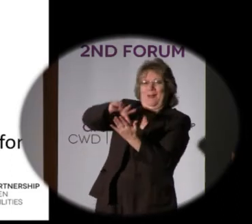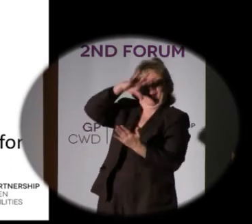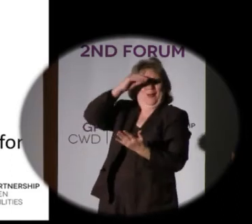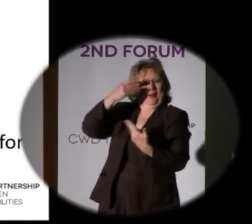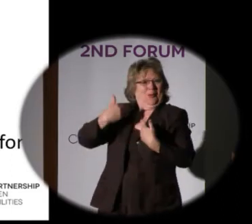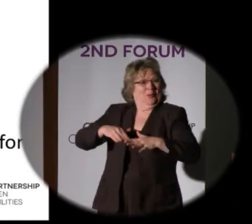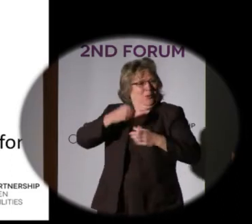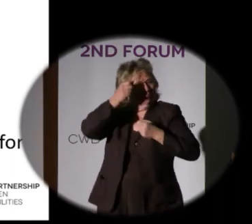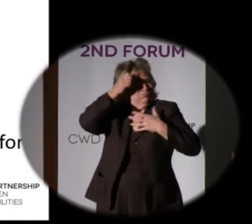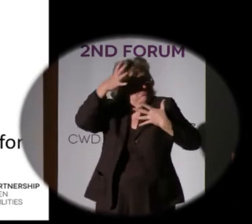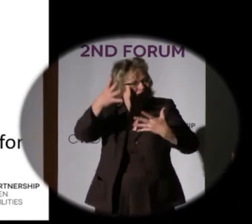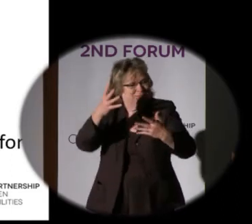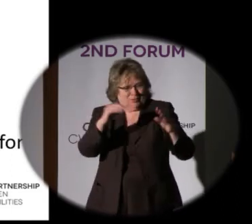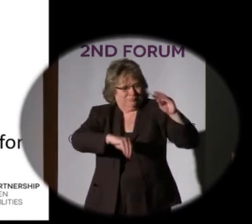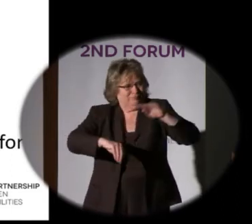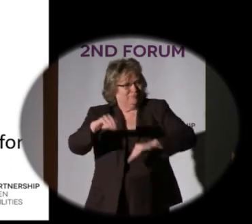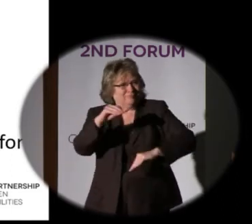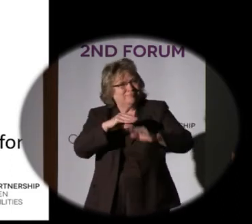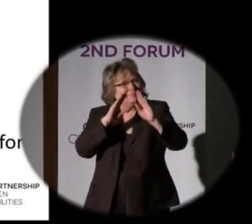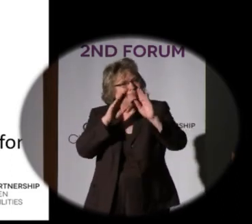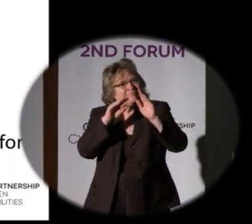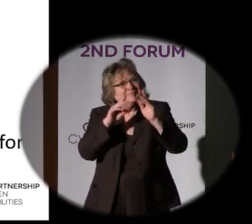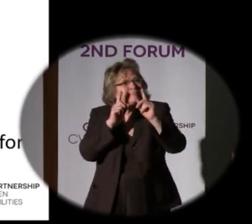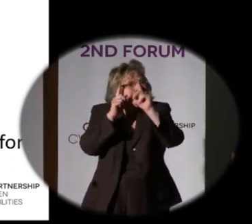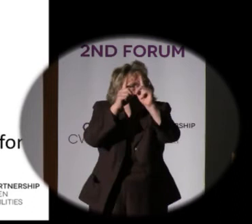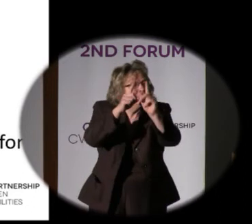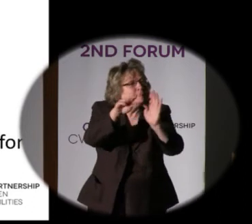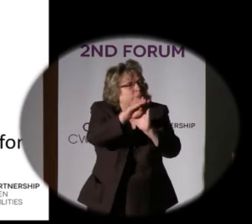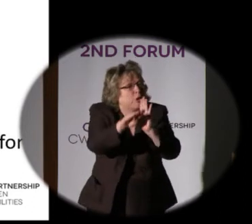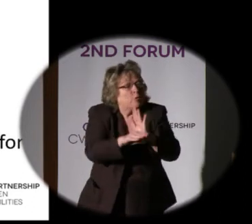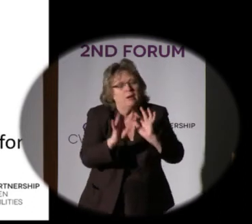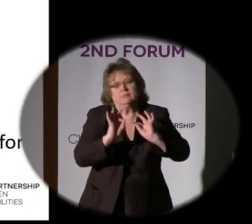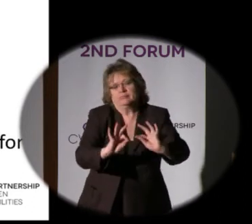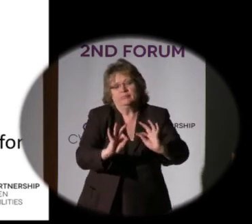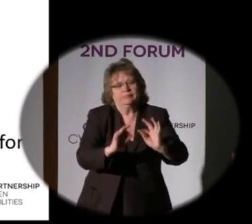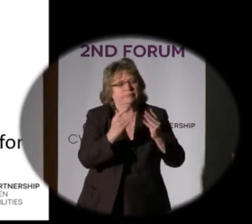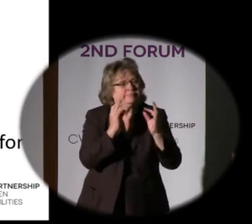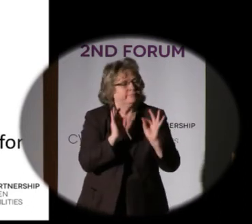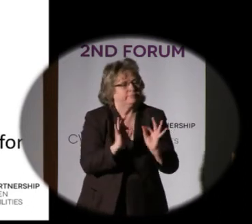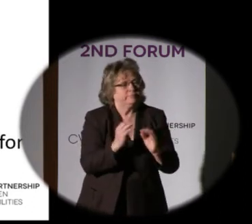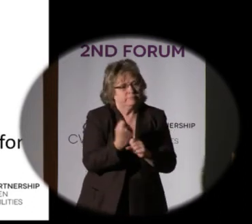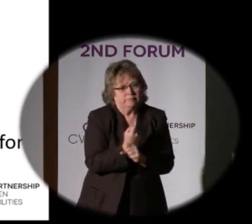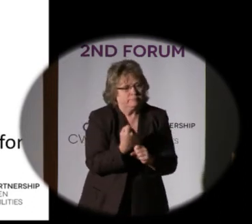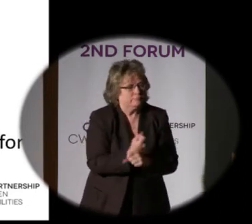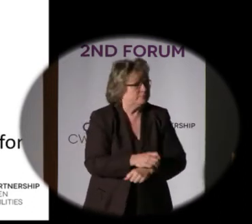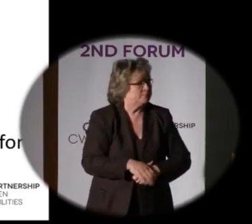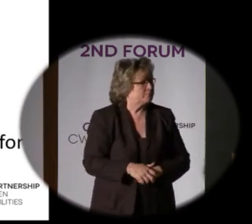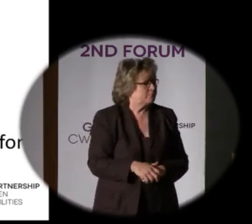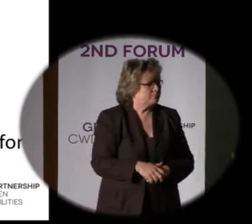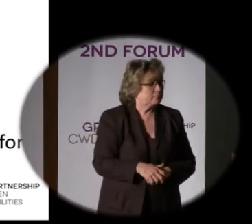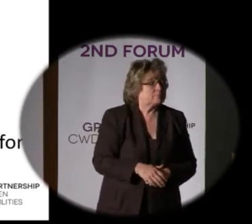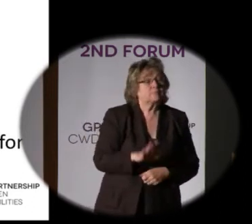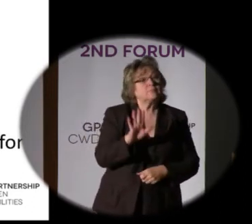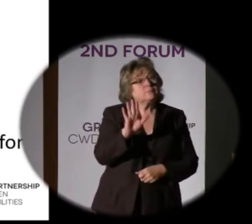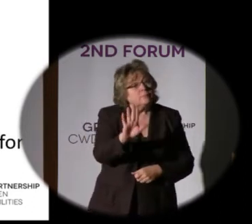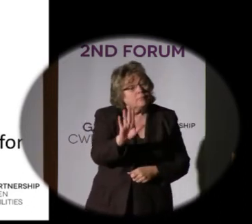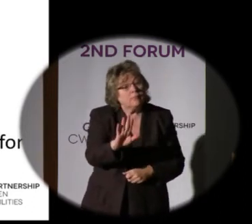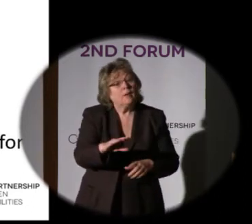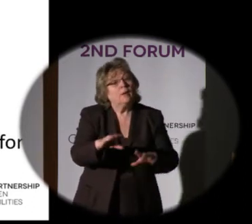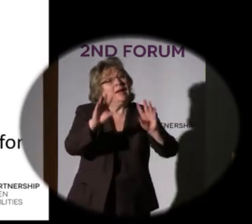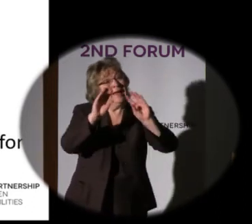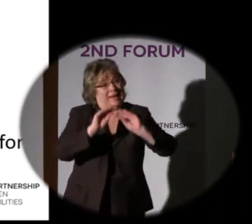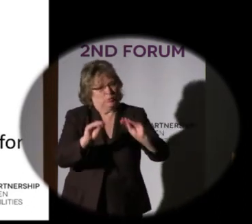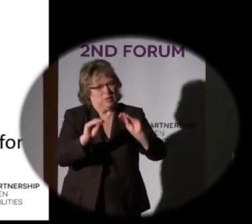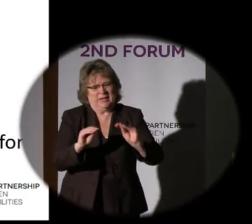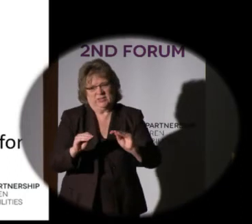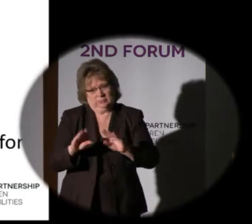March, again, extraordinary contribution at a very timely time. The rollout of the knowledge community on inclusive education, this is the beginning.